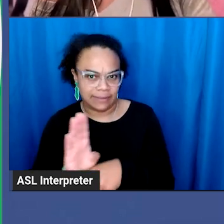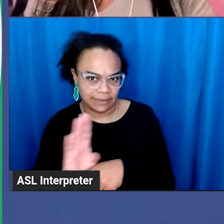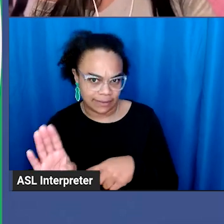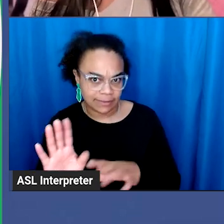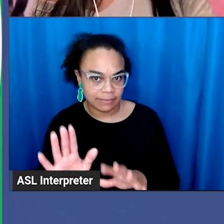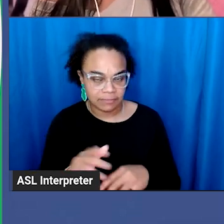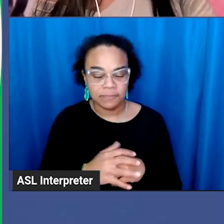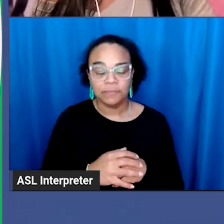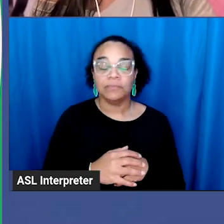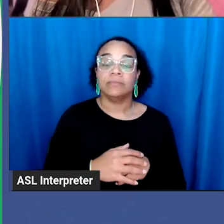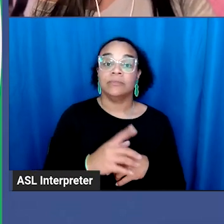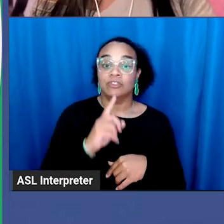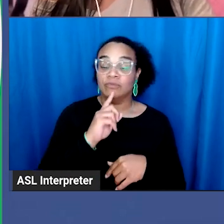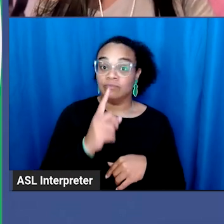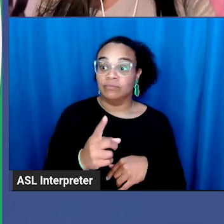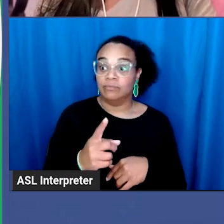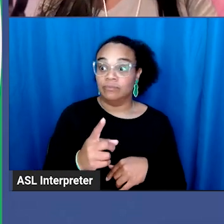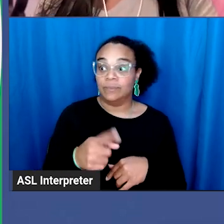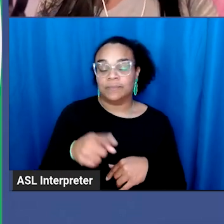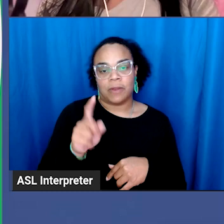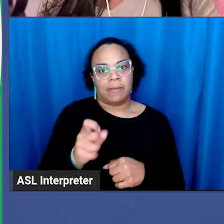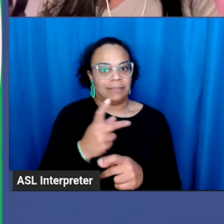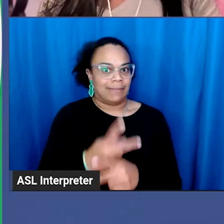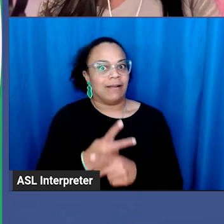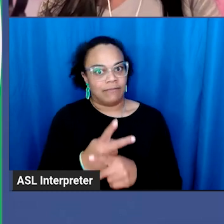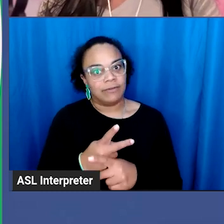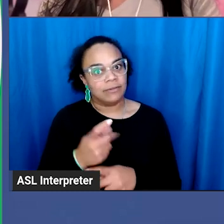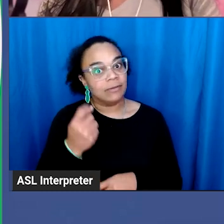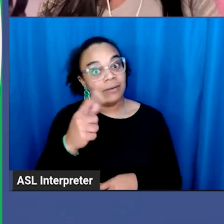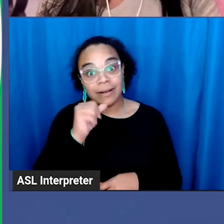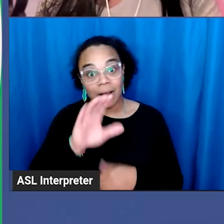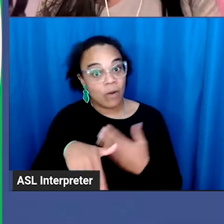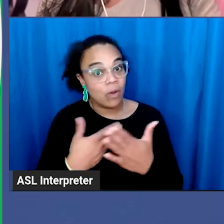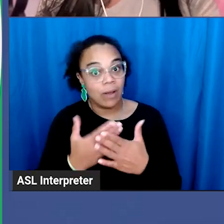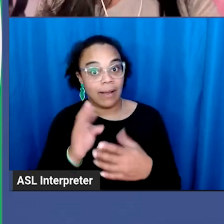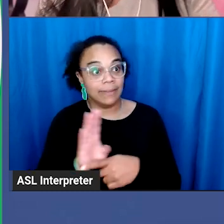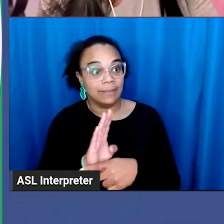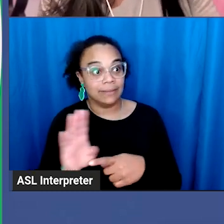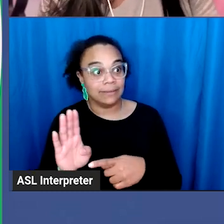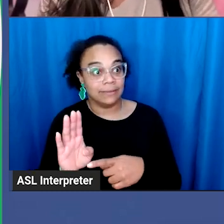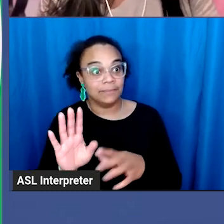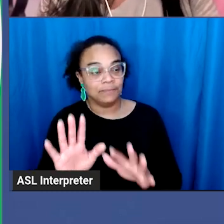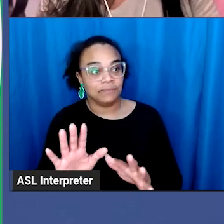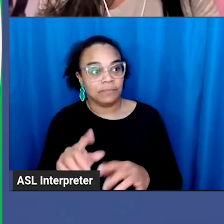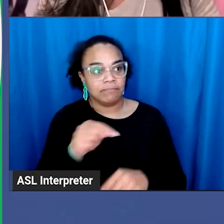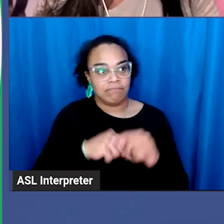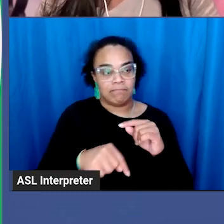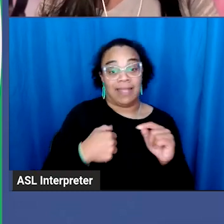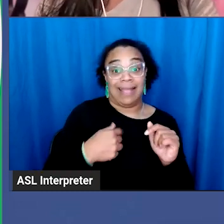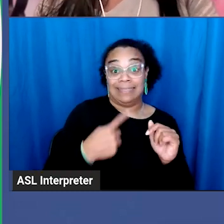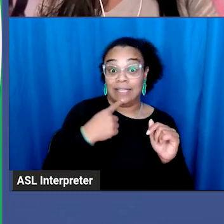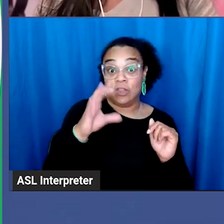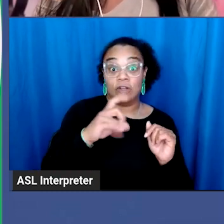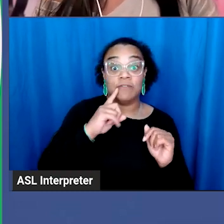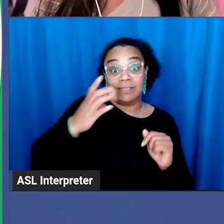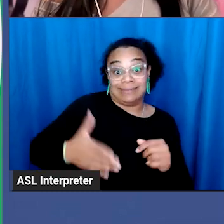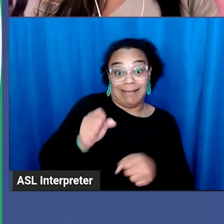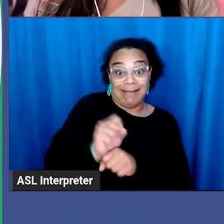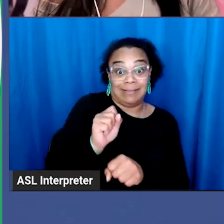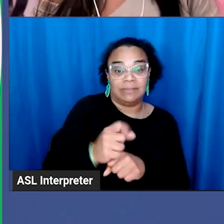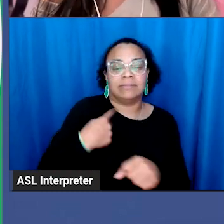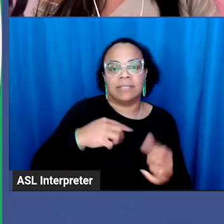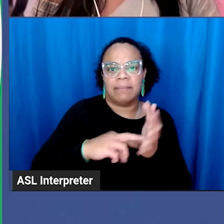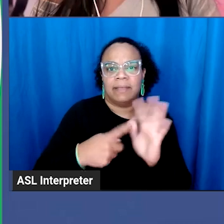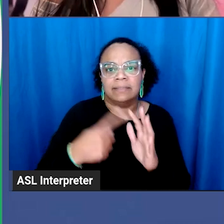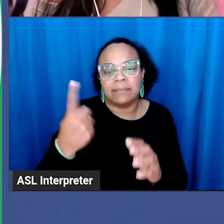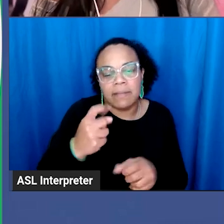you really, really have to be careful. Not all businesses, when I say looking for a side hustle, look for something that's